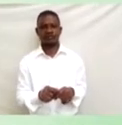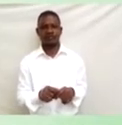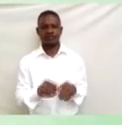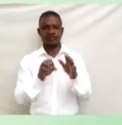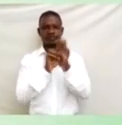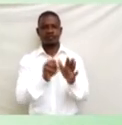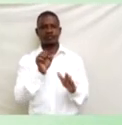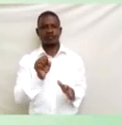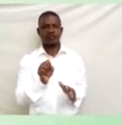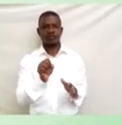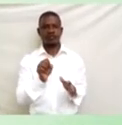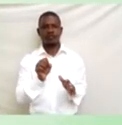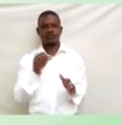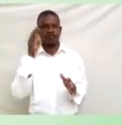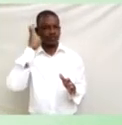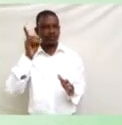probable.